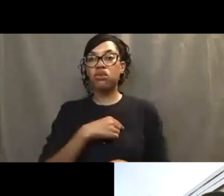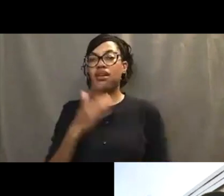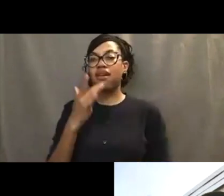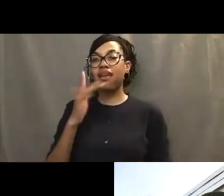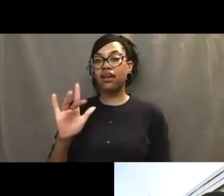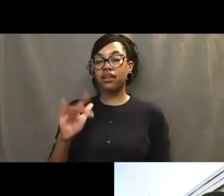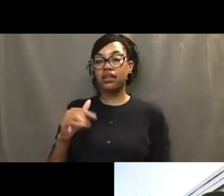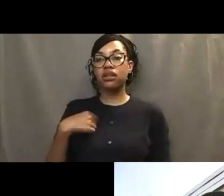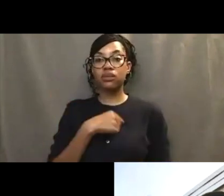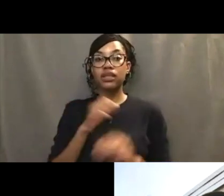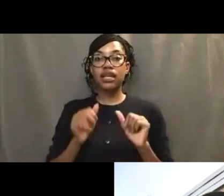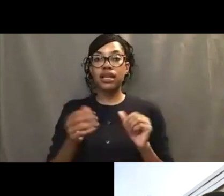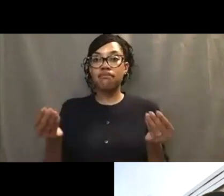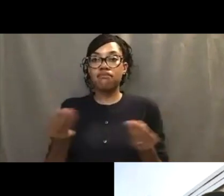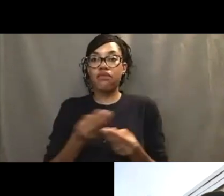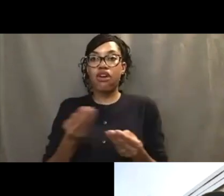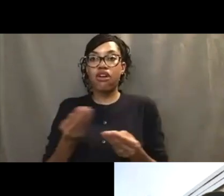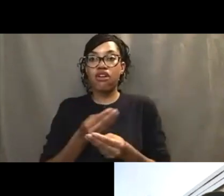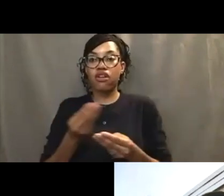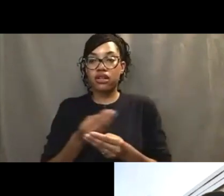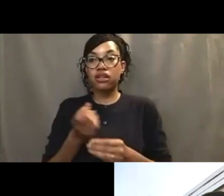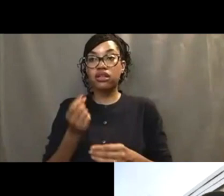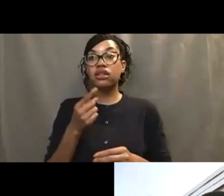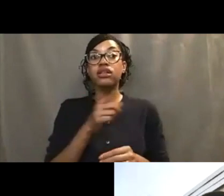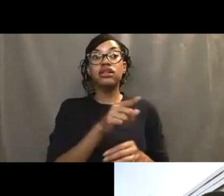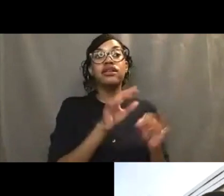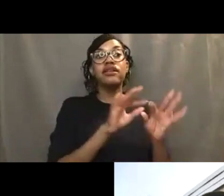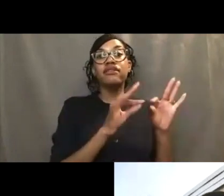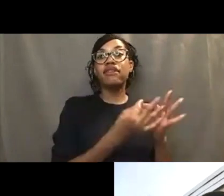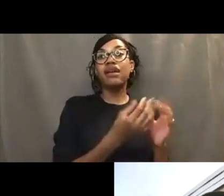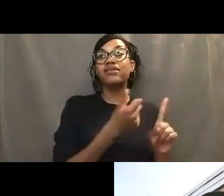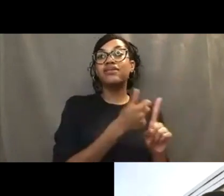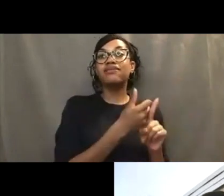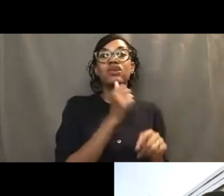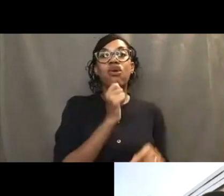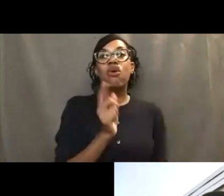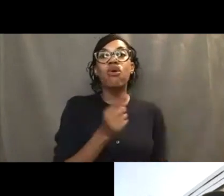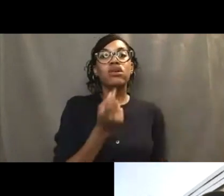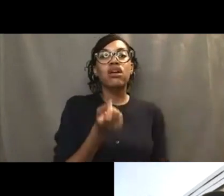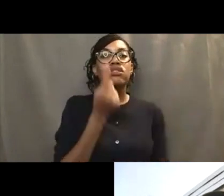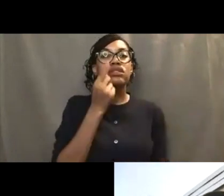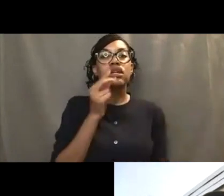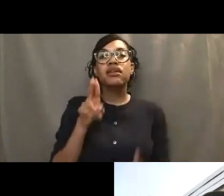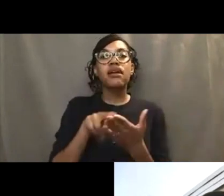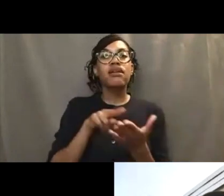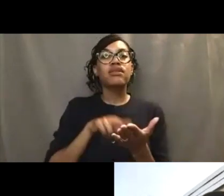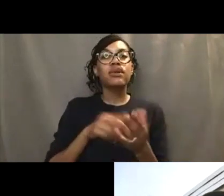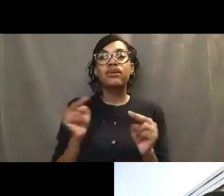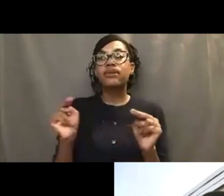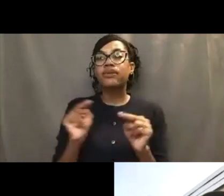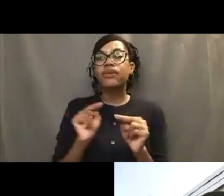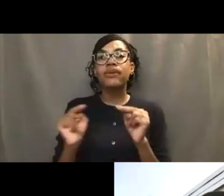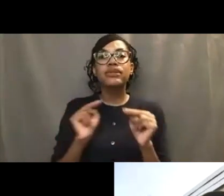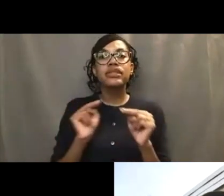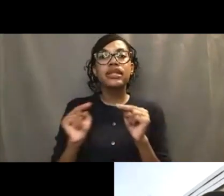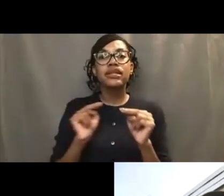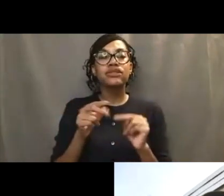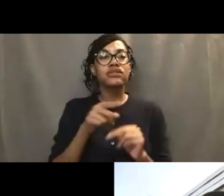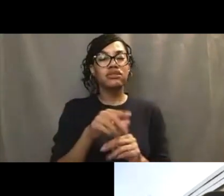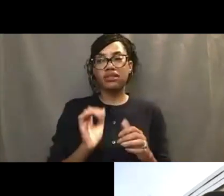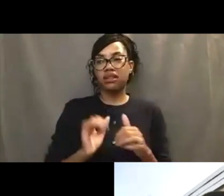right? Families don't always understand contract negotiations and where is everyone at. And